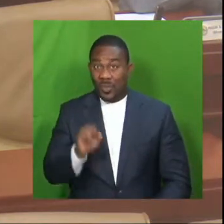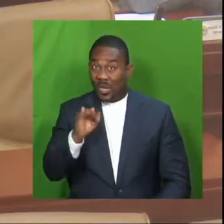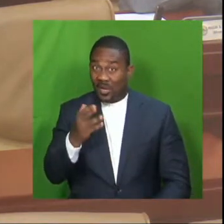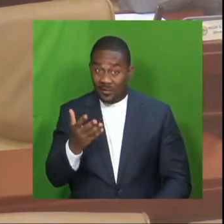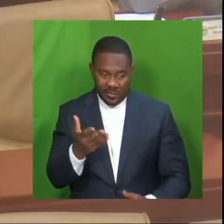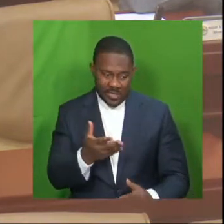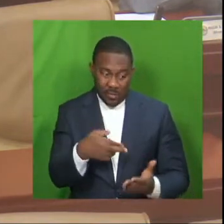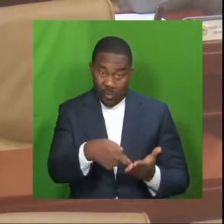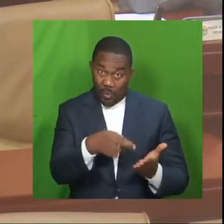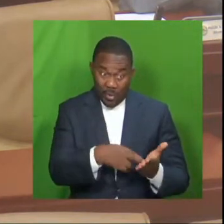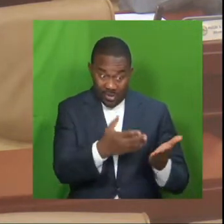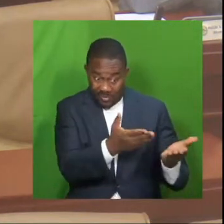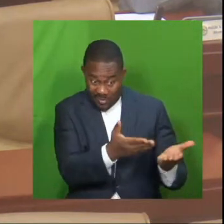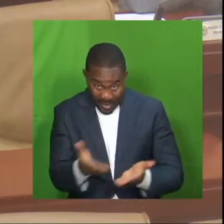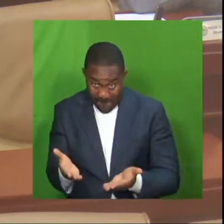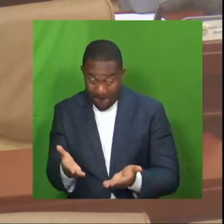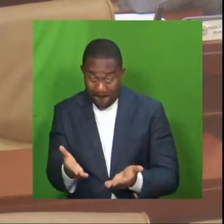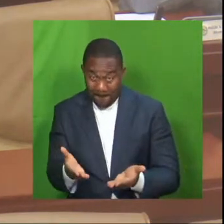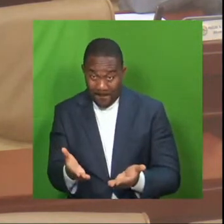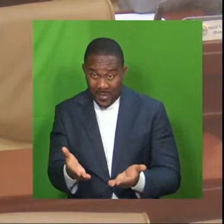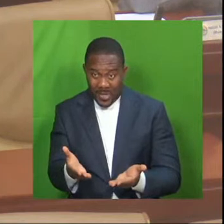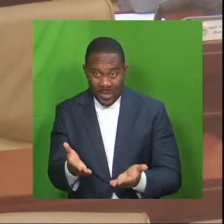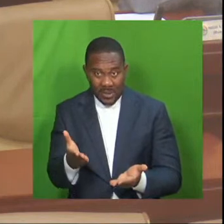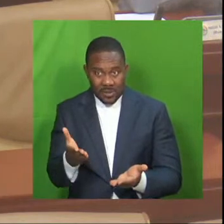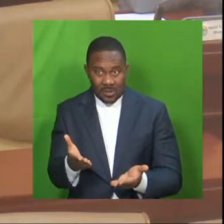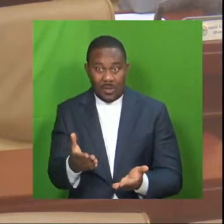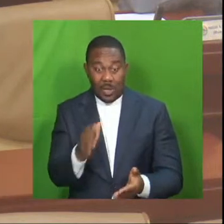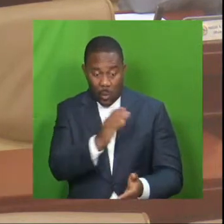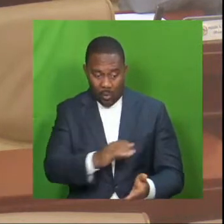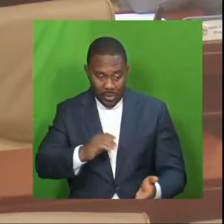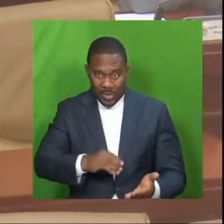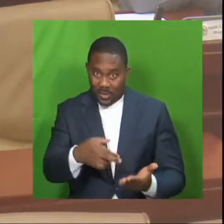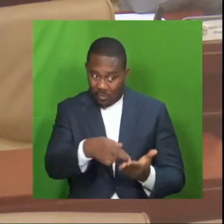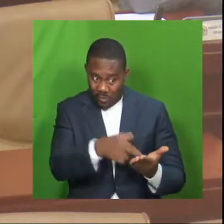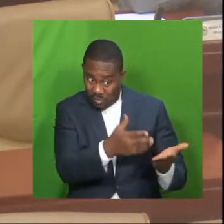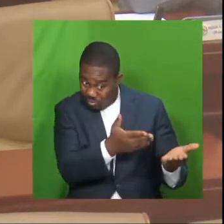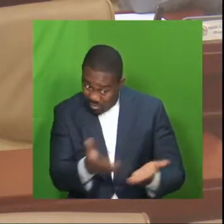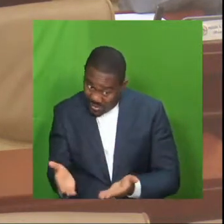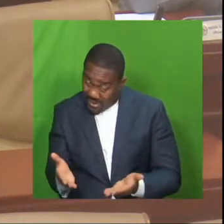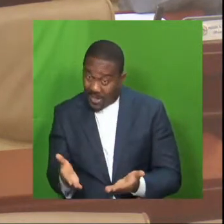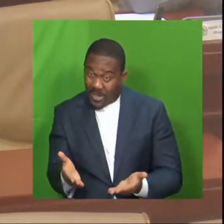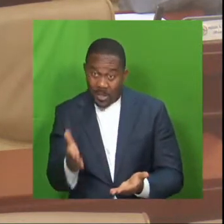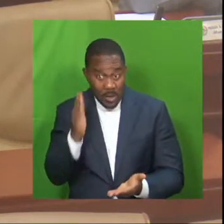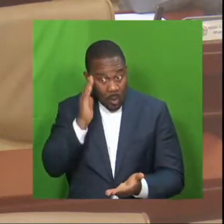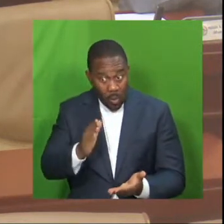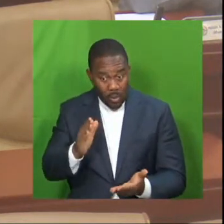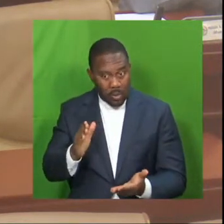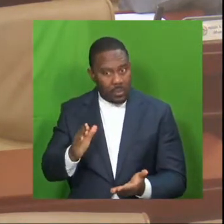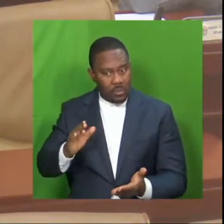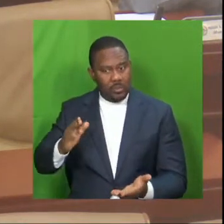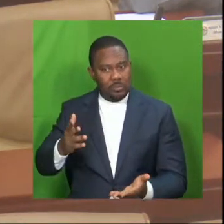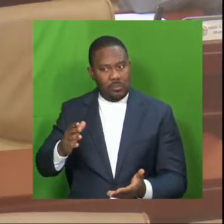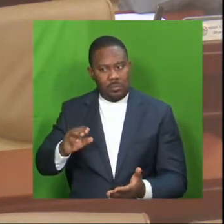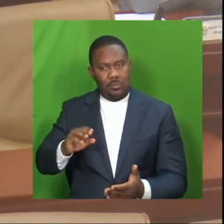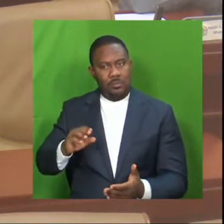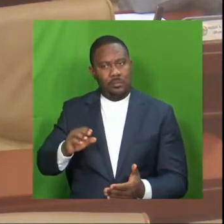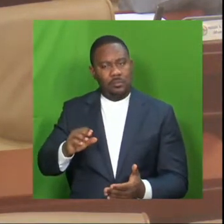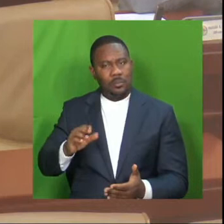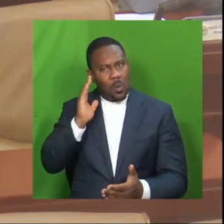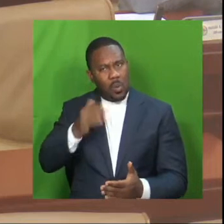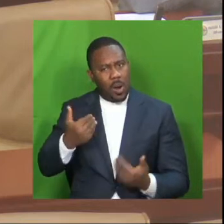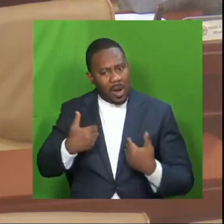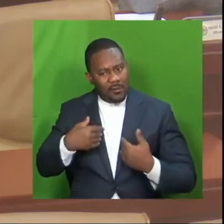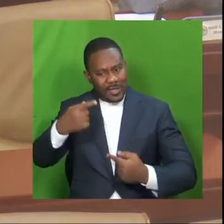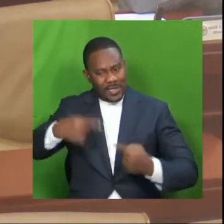presents that report, would the Committee of Privileges present the report to the House? Would it be subject to